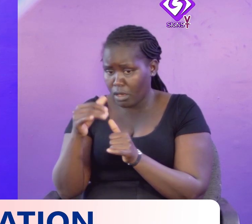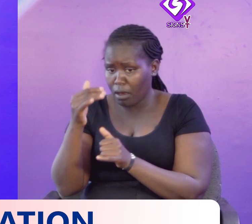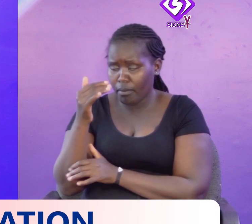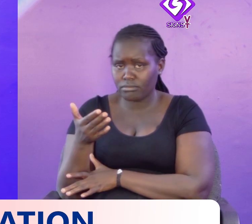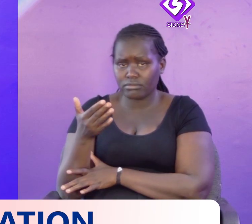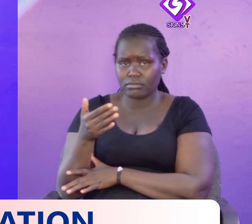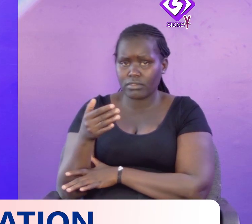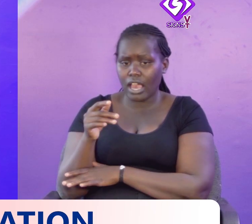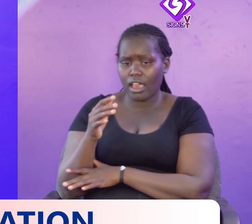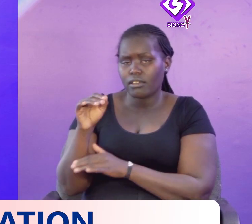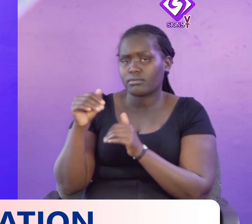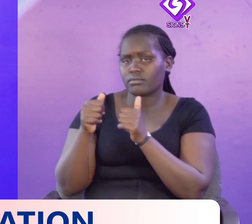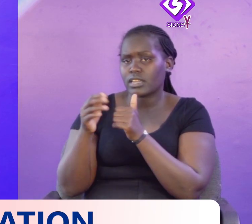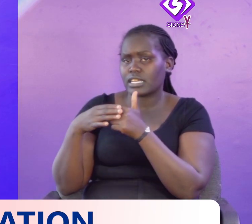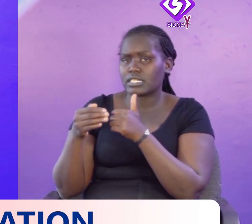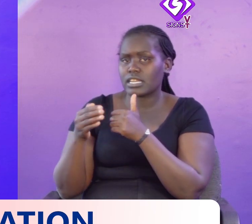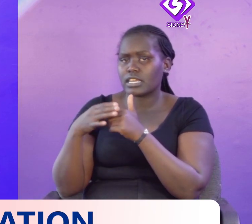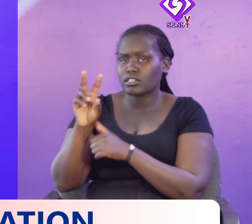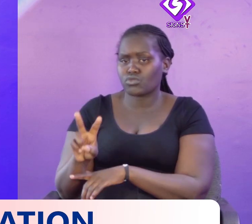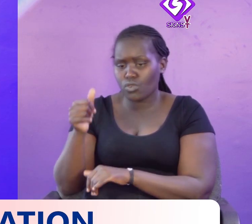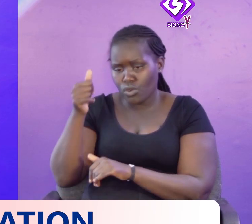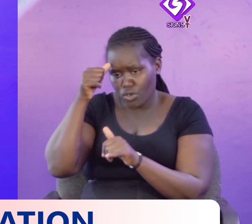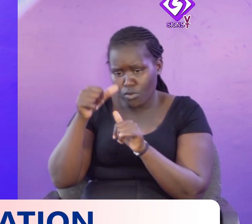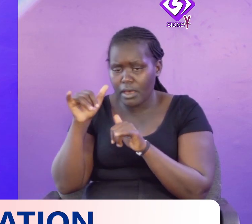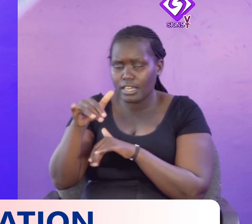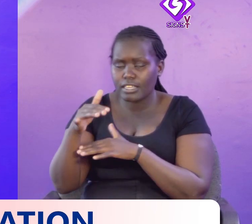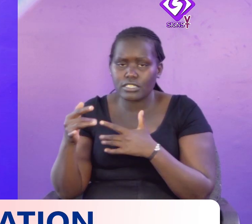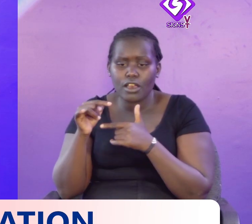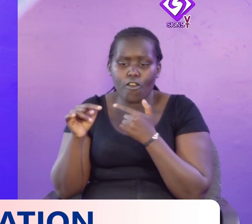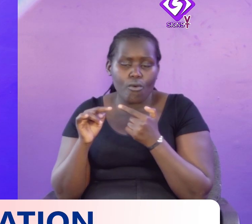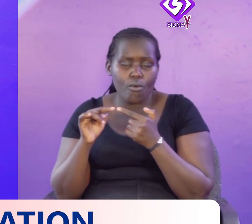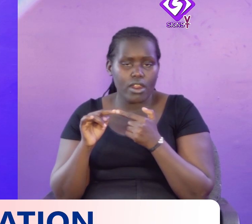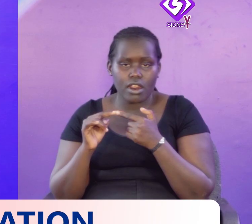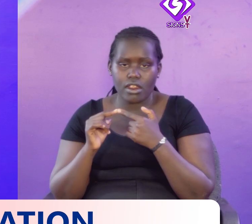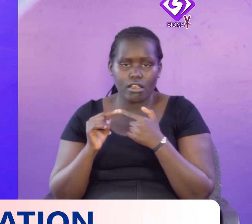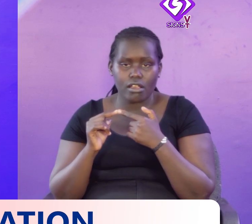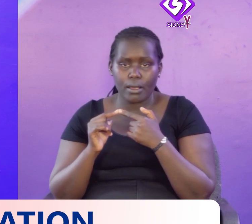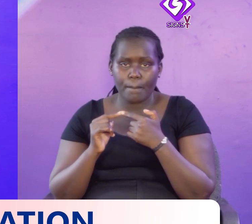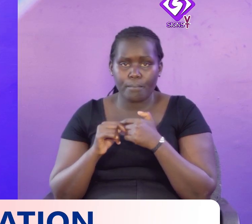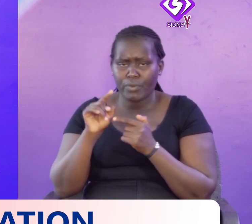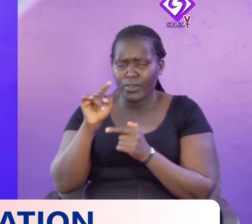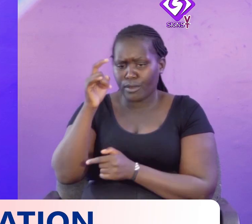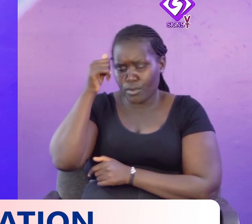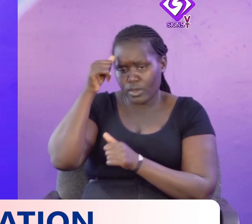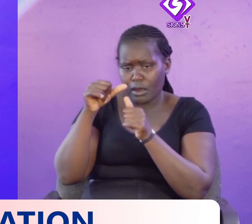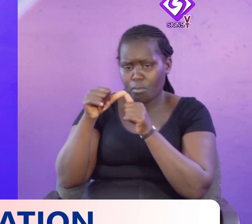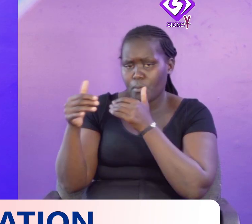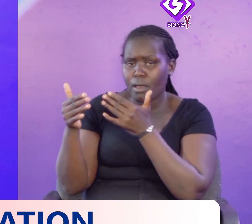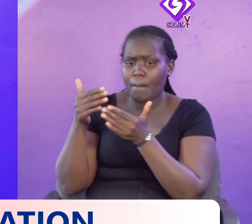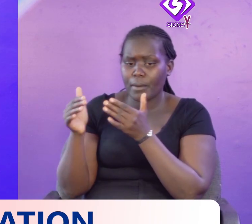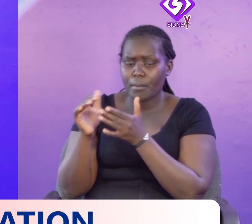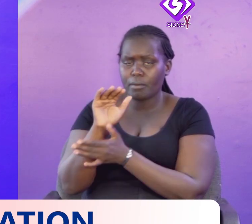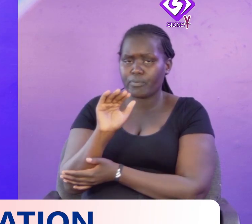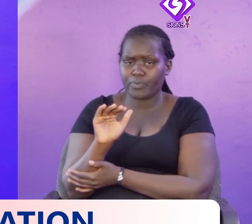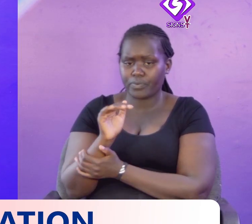YK92? So much money, you remember? That is when Jerome, by the way, do you remember? Maybe I should ask you that